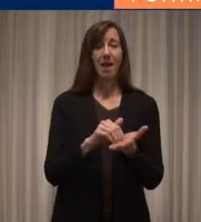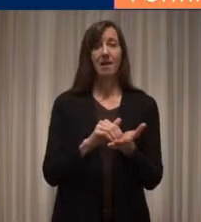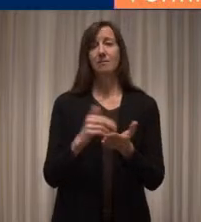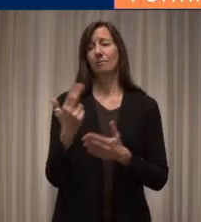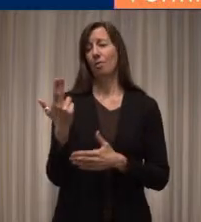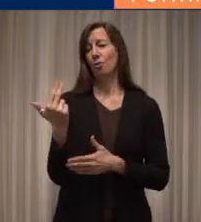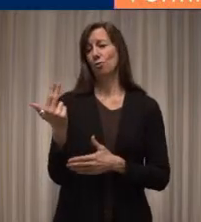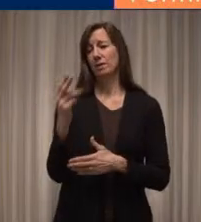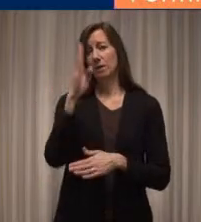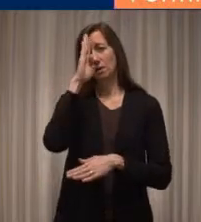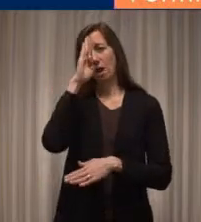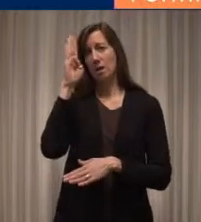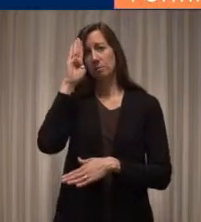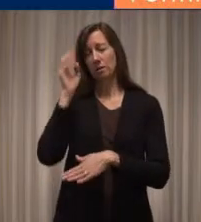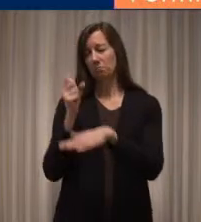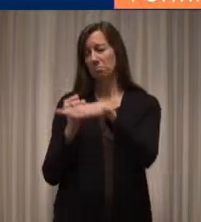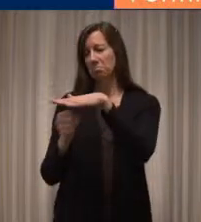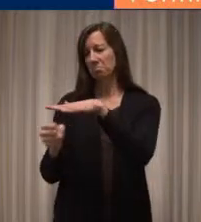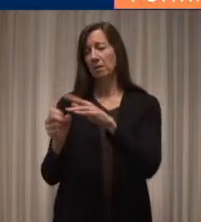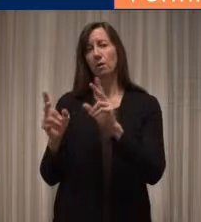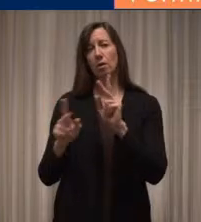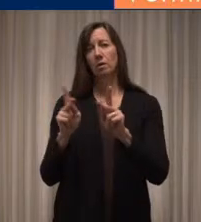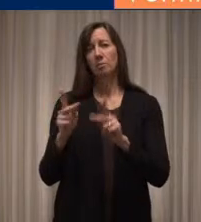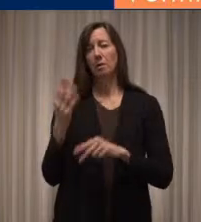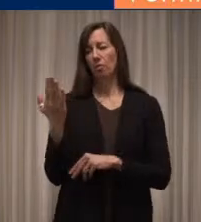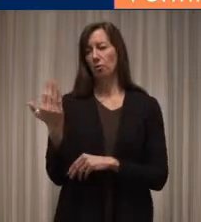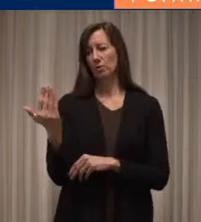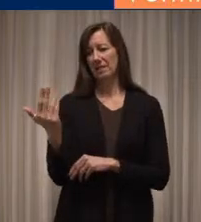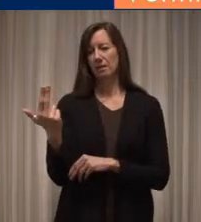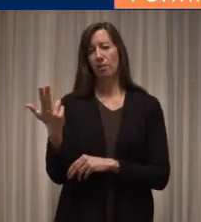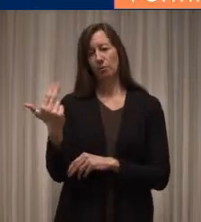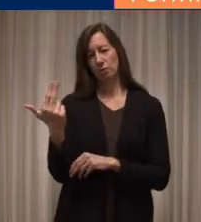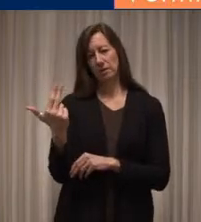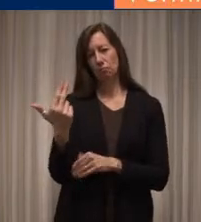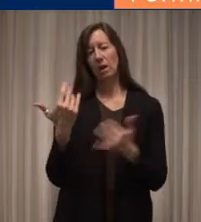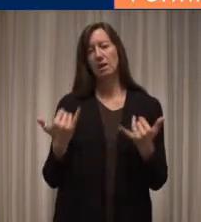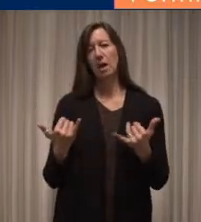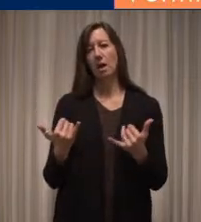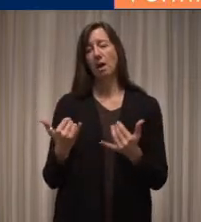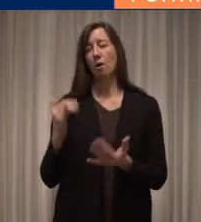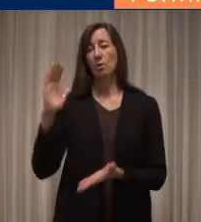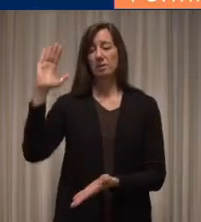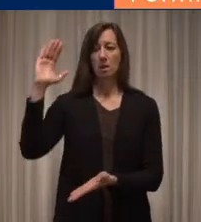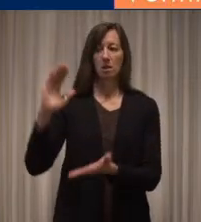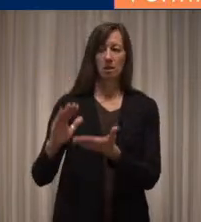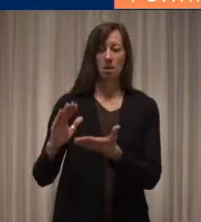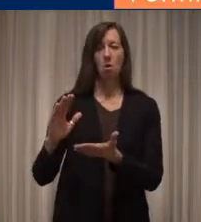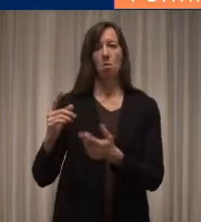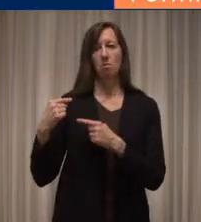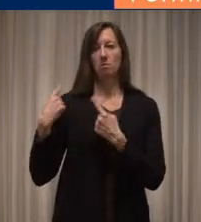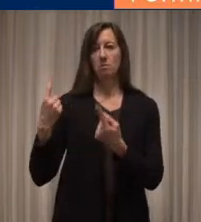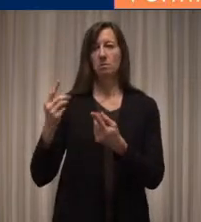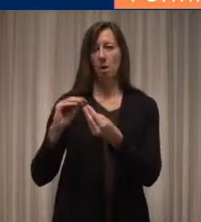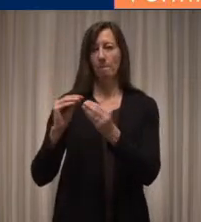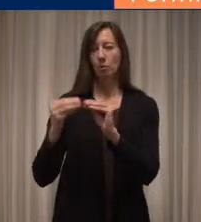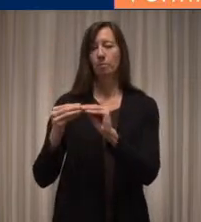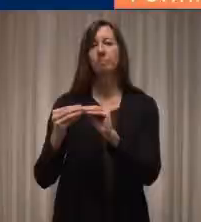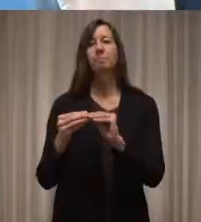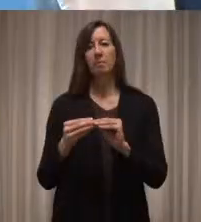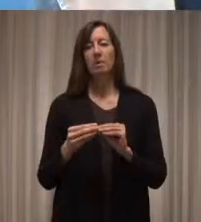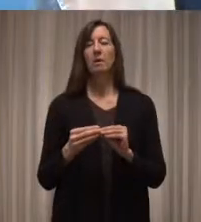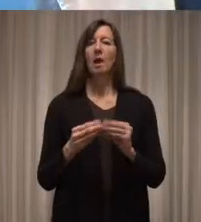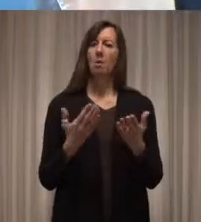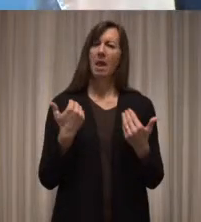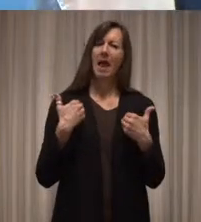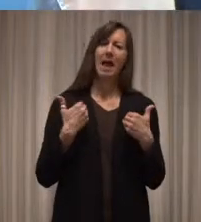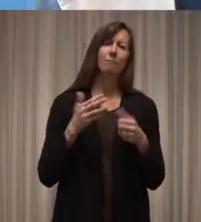currently hospitalized, and more than adequate capacity going forward. And particularly